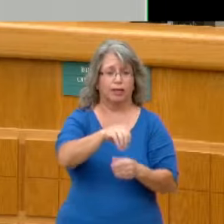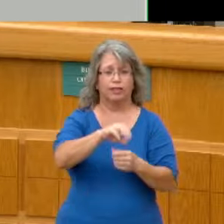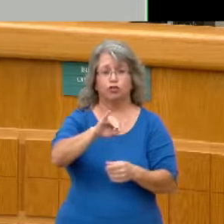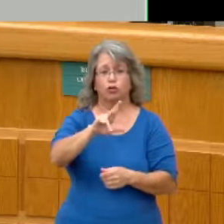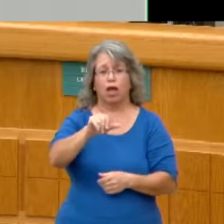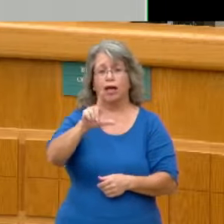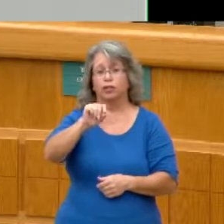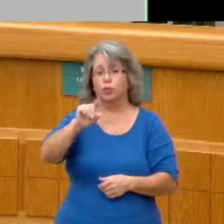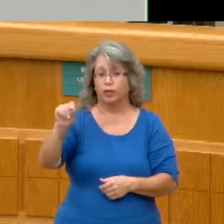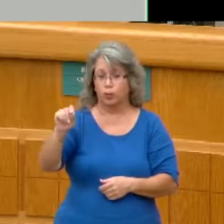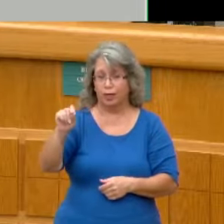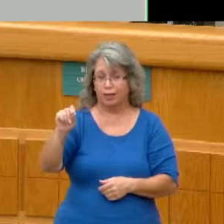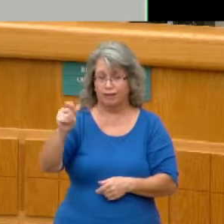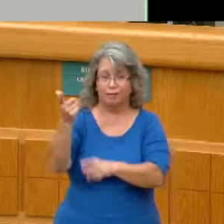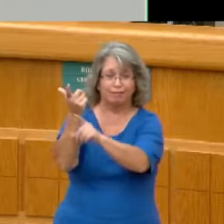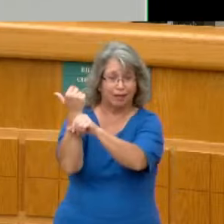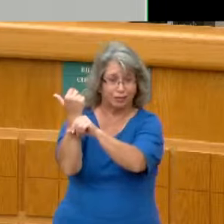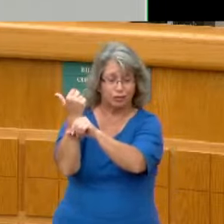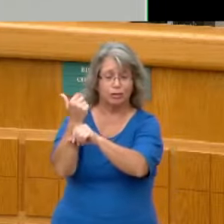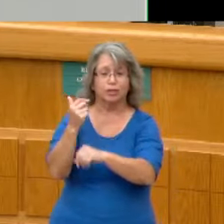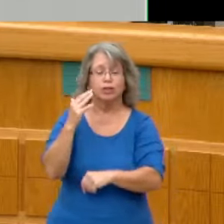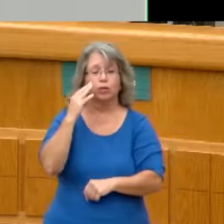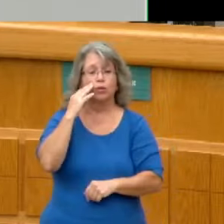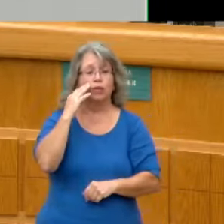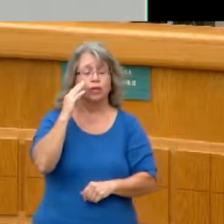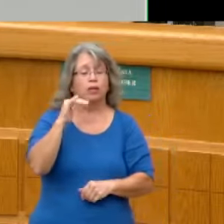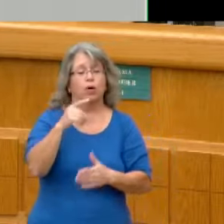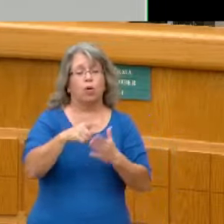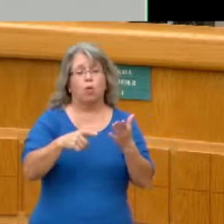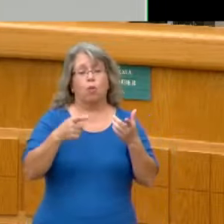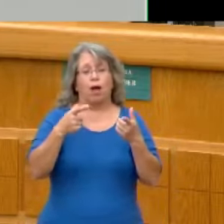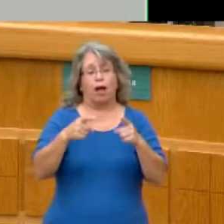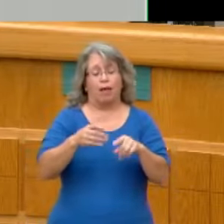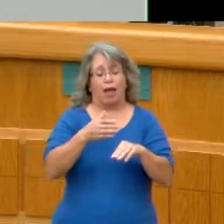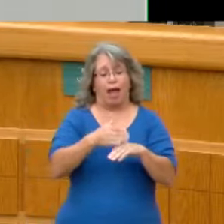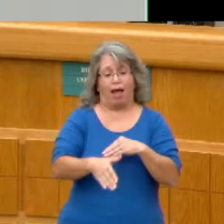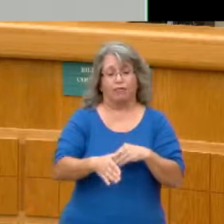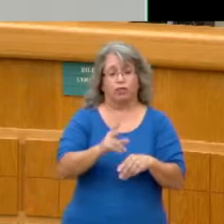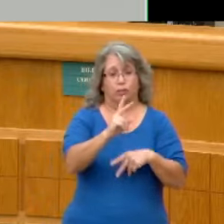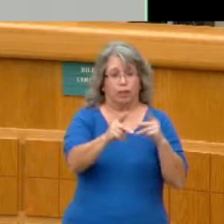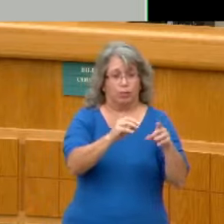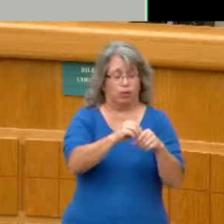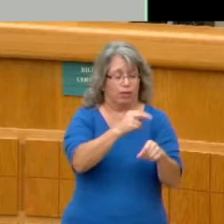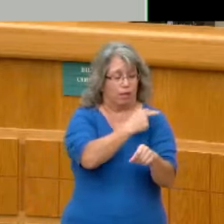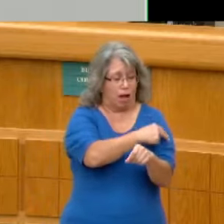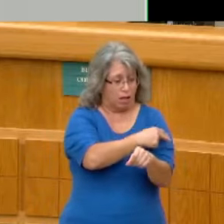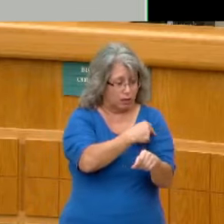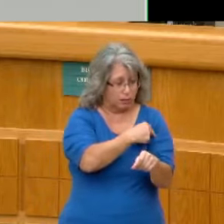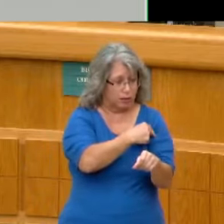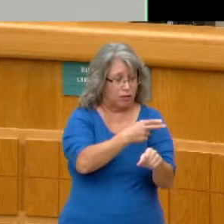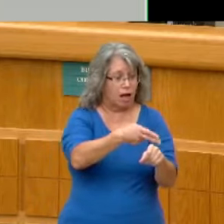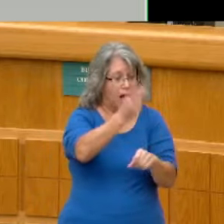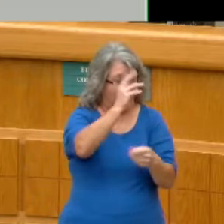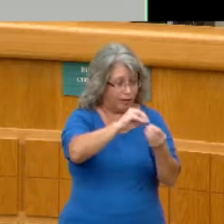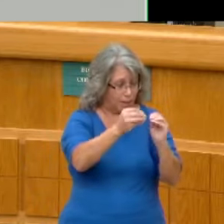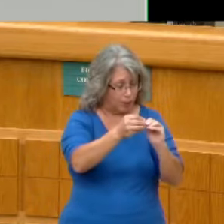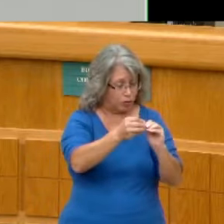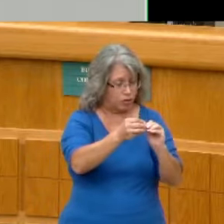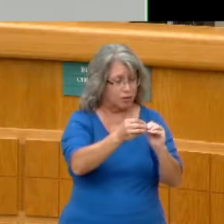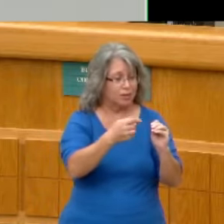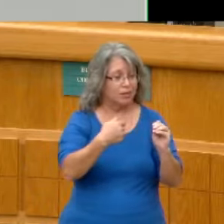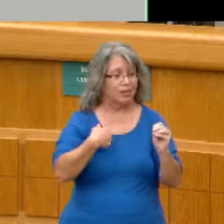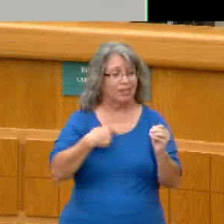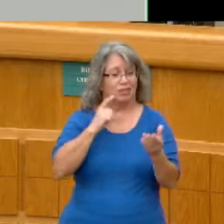2020. And we all know what follows after hospitalizations, and that's fatalities. We're hoping that we're not going to